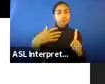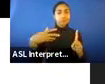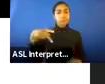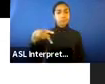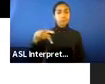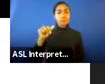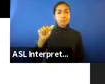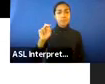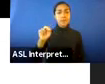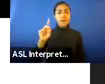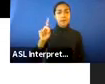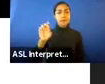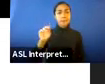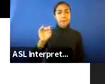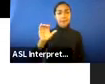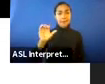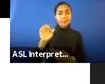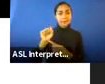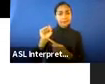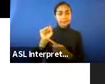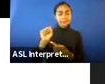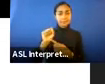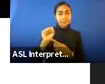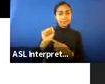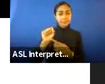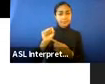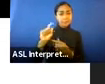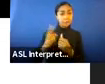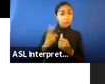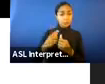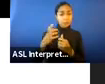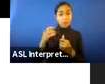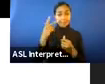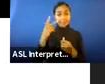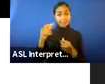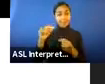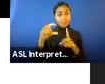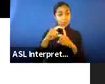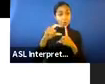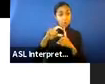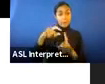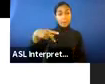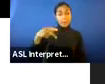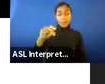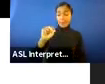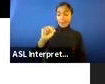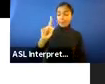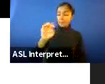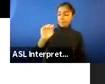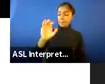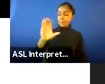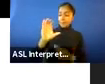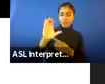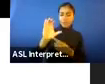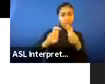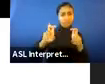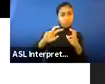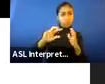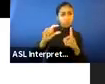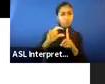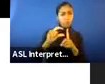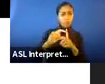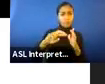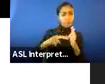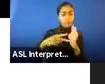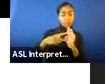and we're going to start by actually looking at that word for a moment. Pandemic, pan meaning all, and